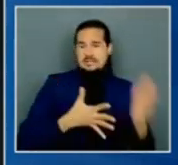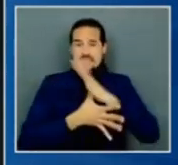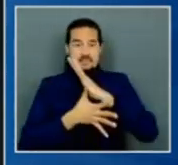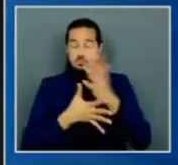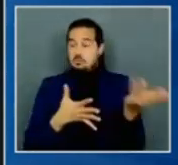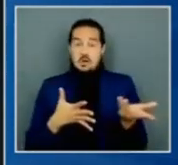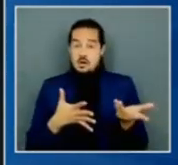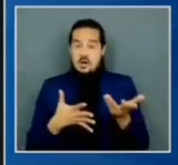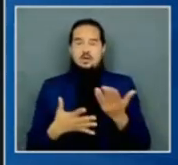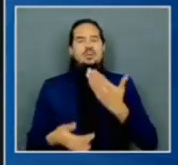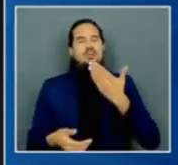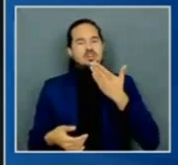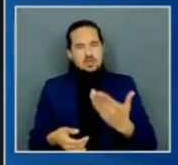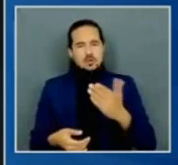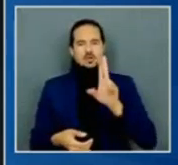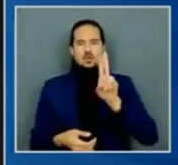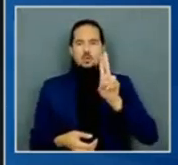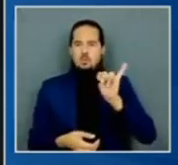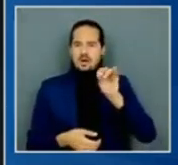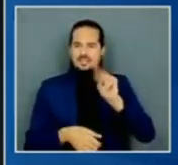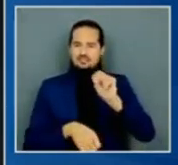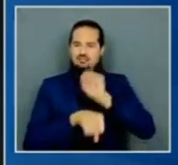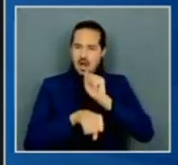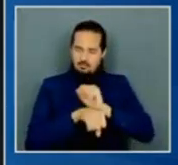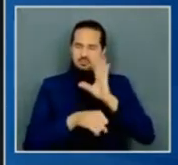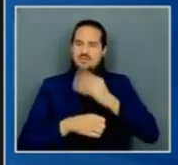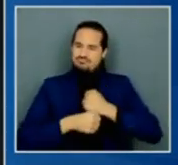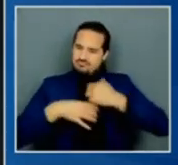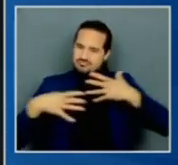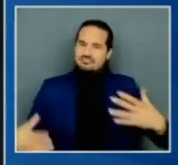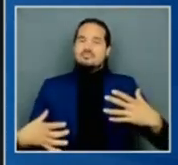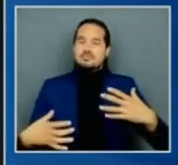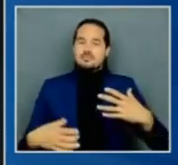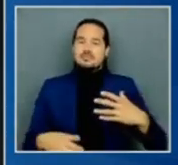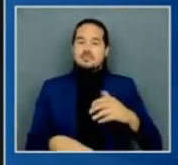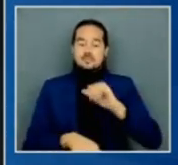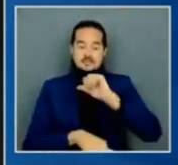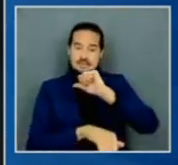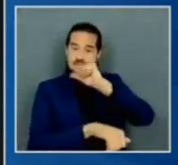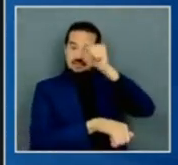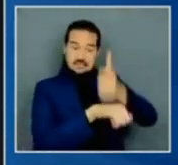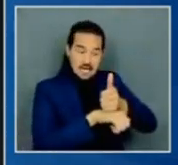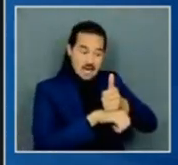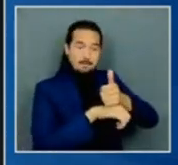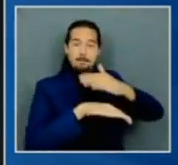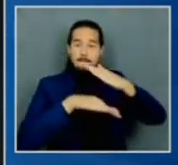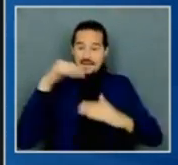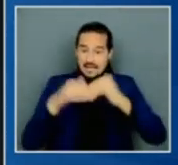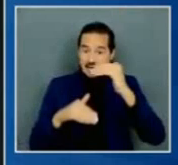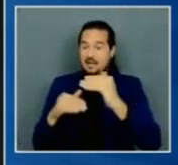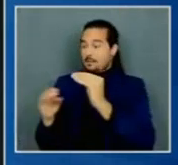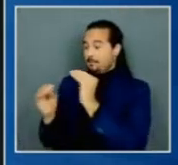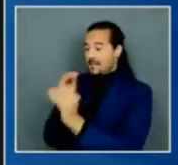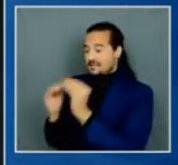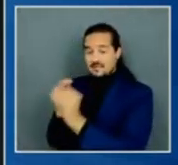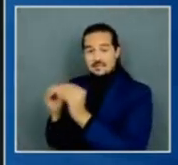we will do that is by creating good union jobs to build, operate, and maintain a